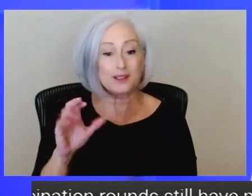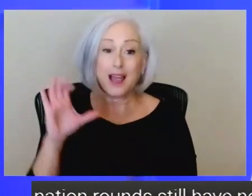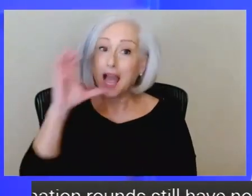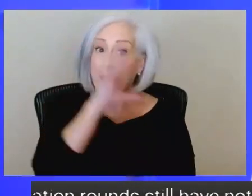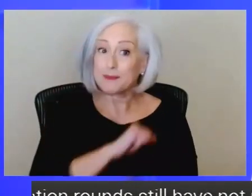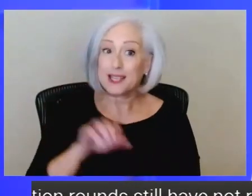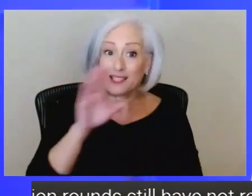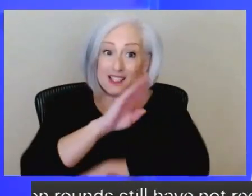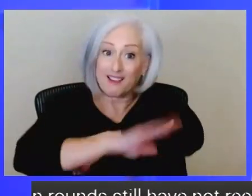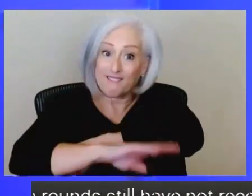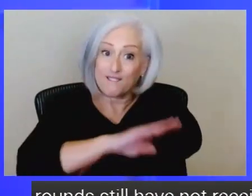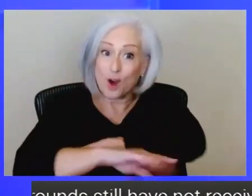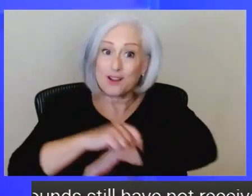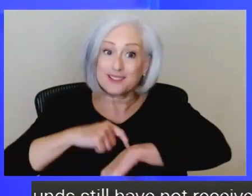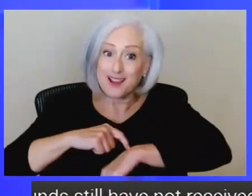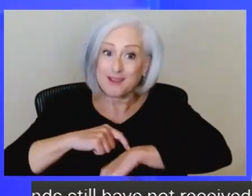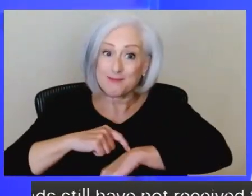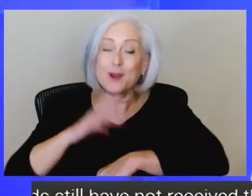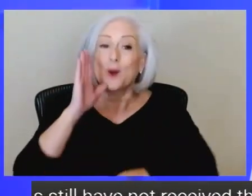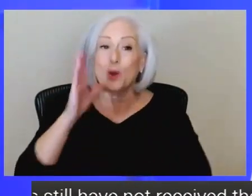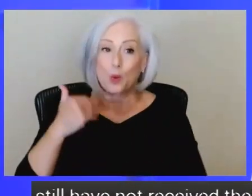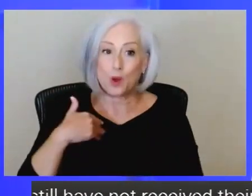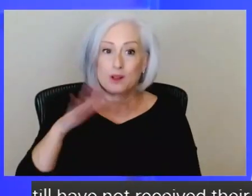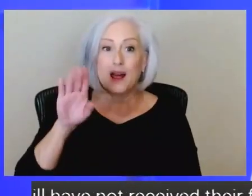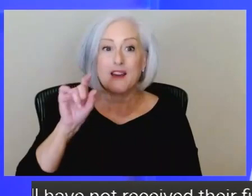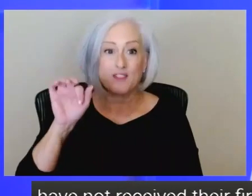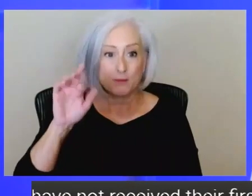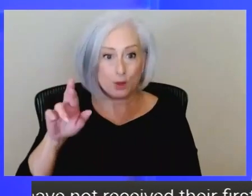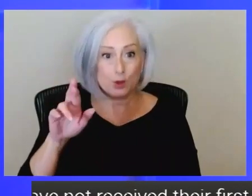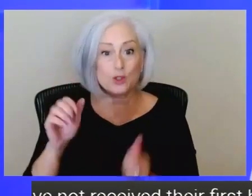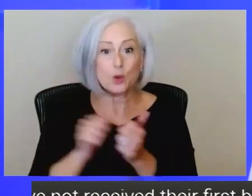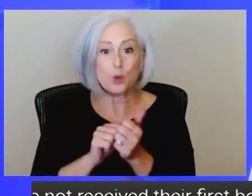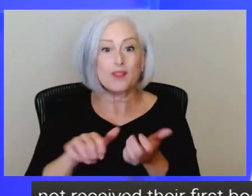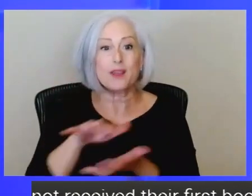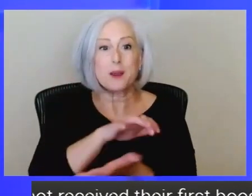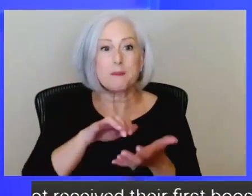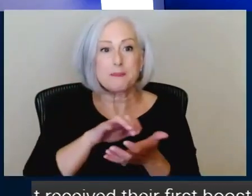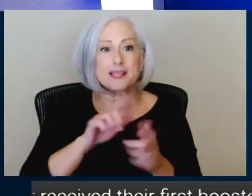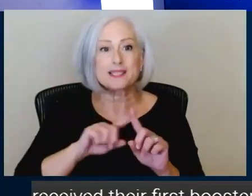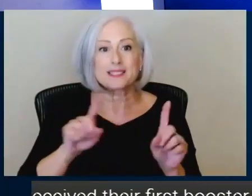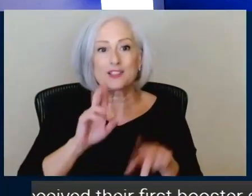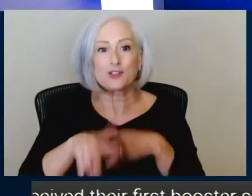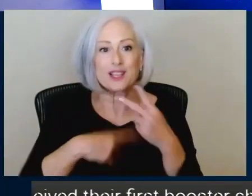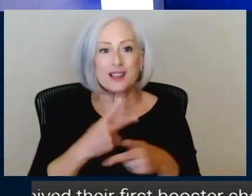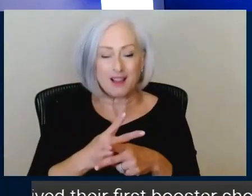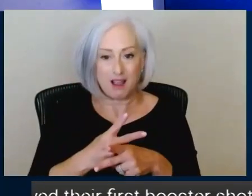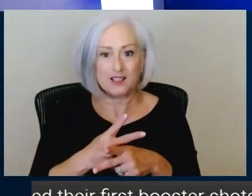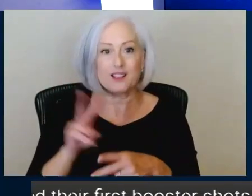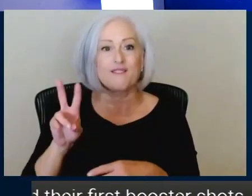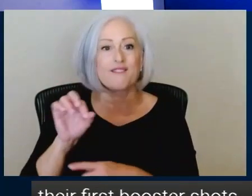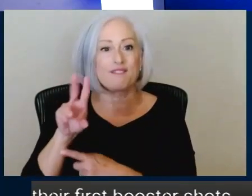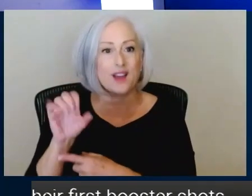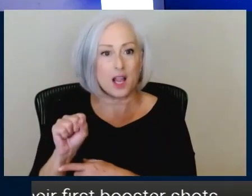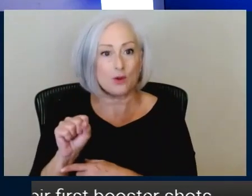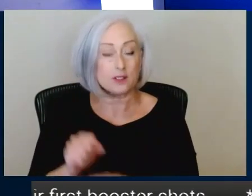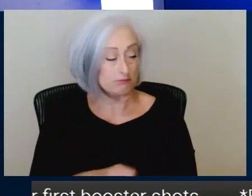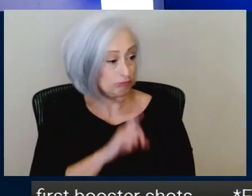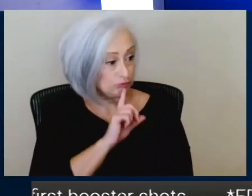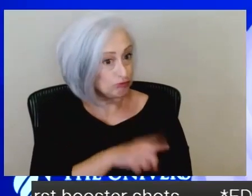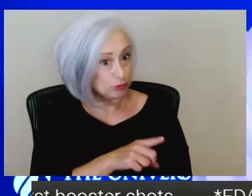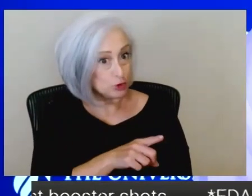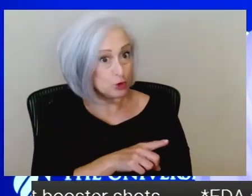having booster shots that have a mix of different types of viral particles in them. Yeah, absolutely. And they're looking at other